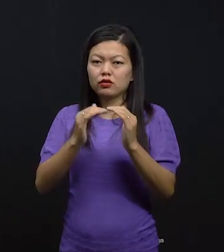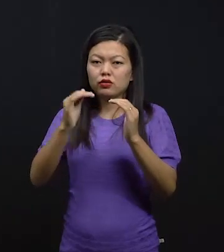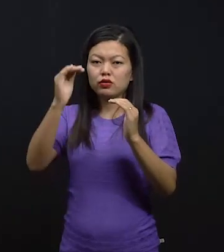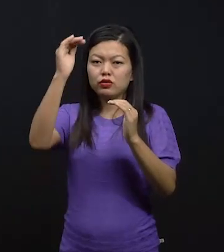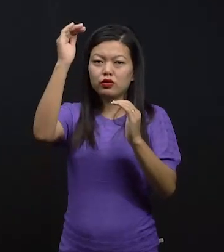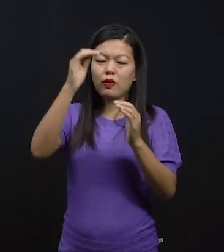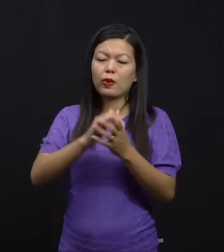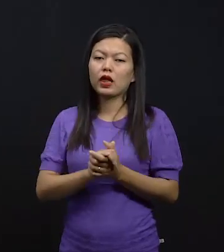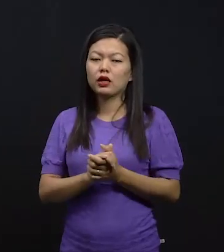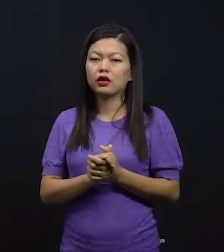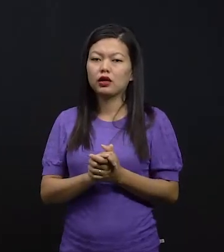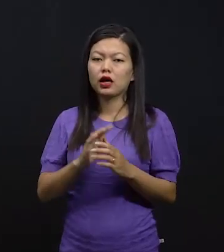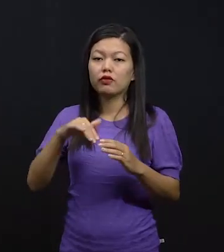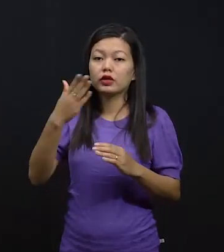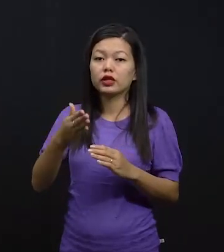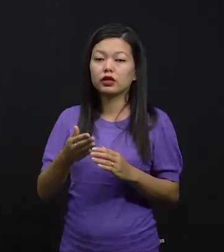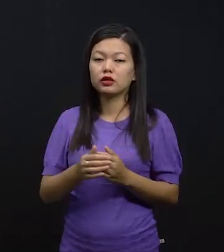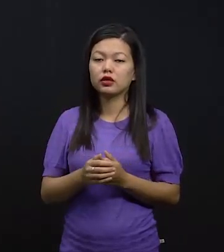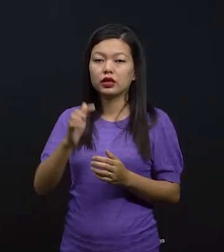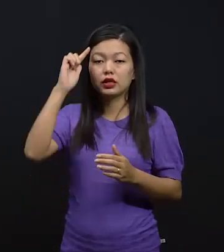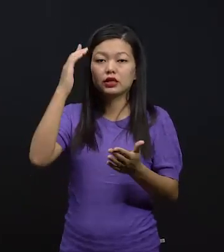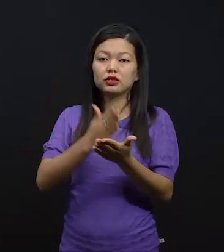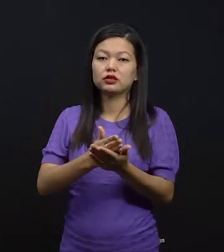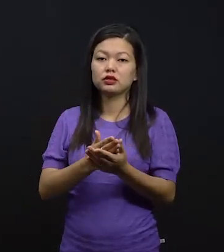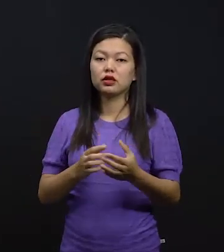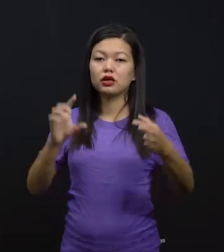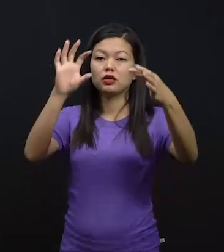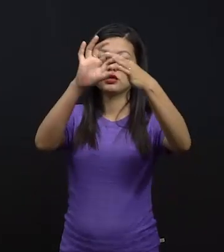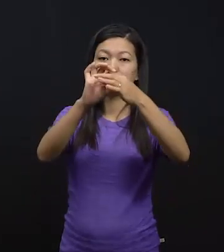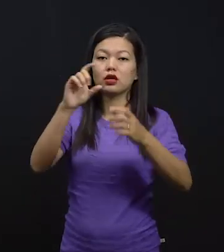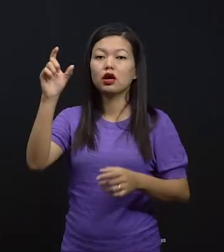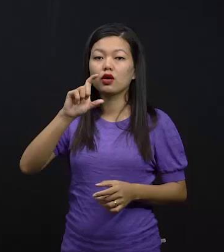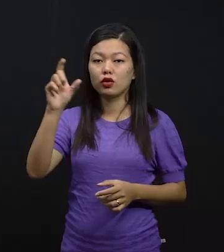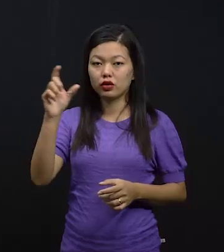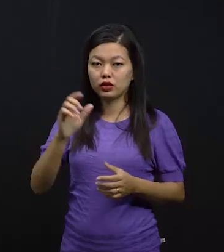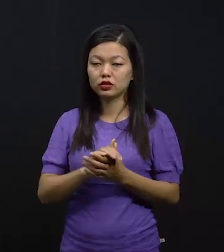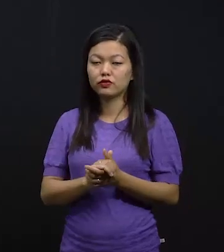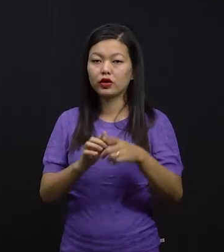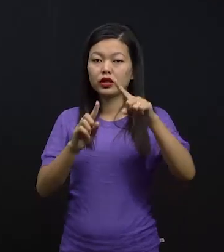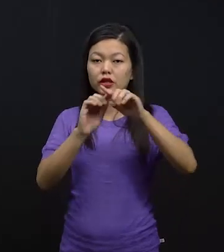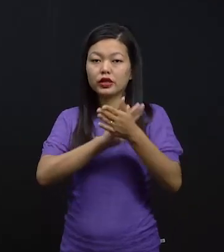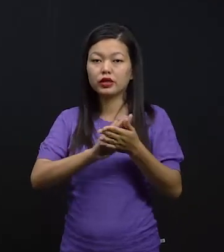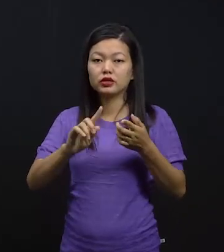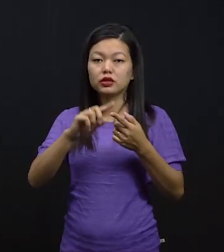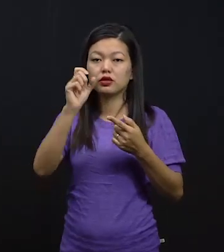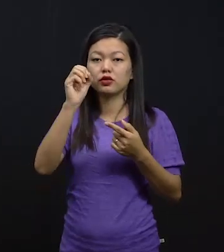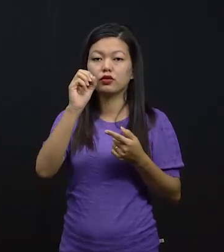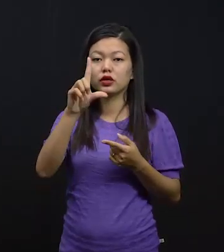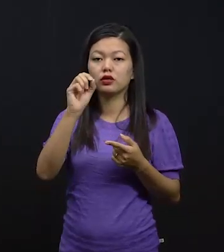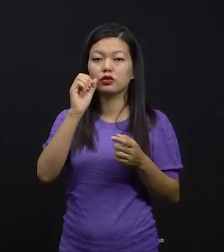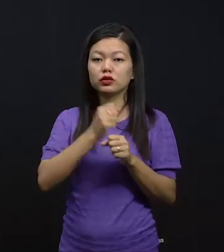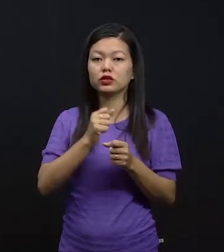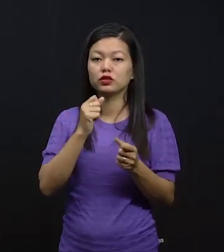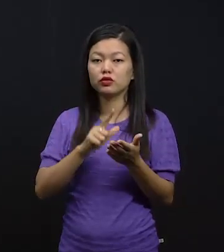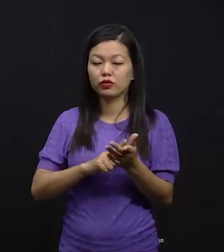You know, a novitiate is a theological college for the Catholics. We have heard of that, right? So he joined one